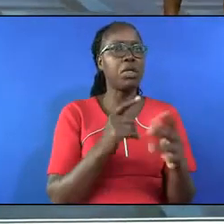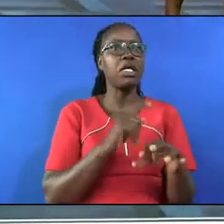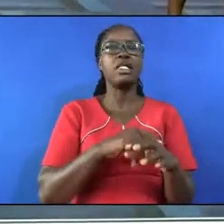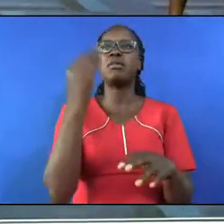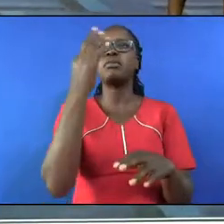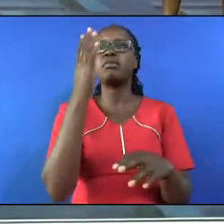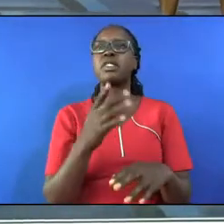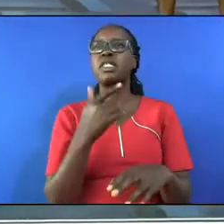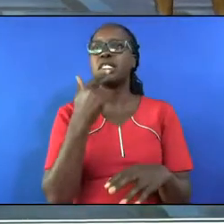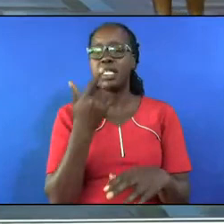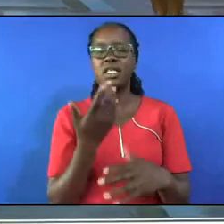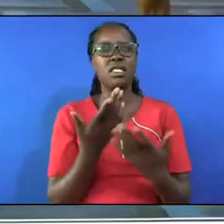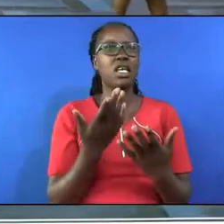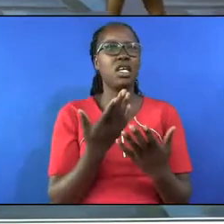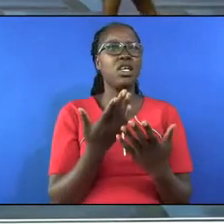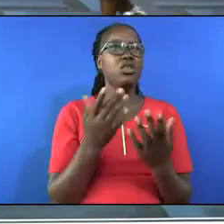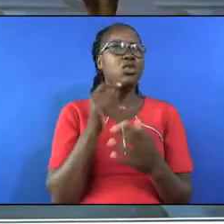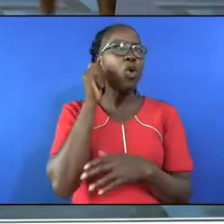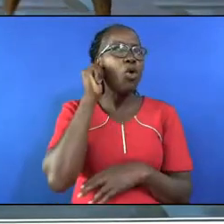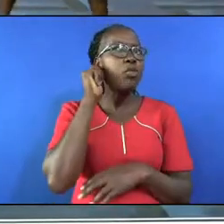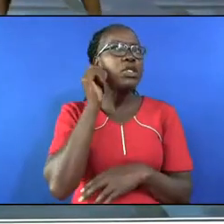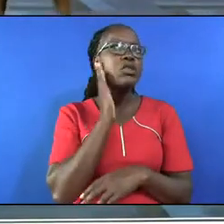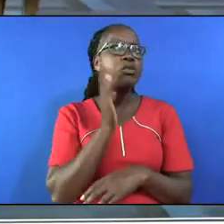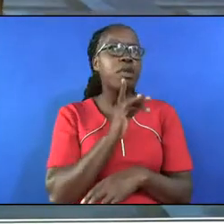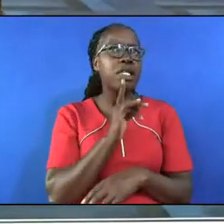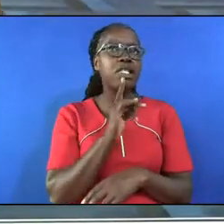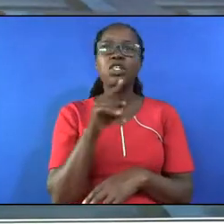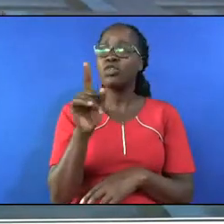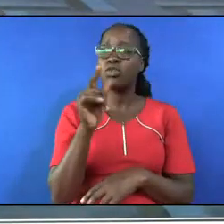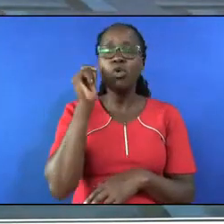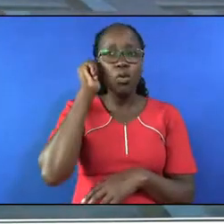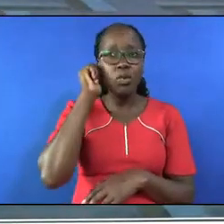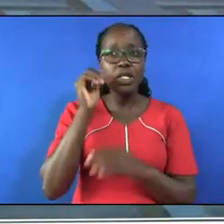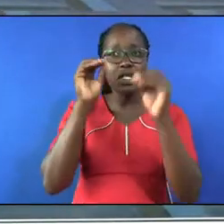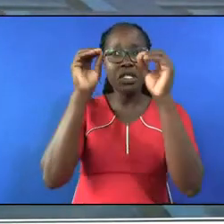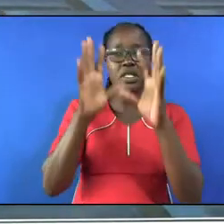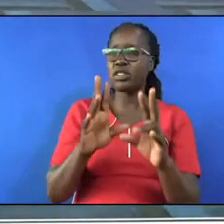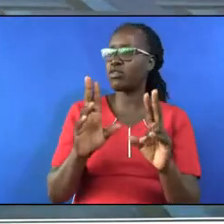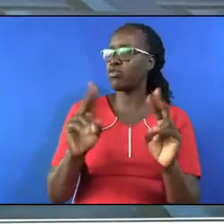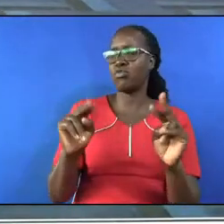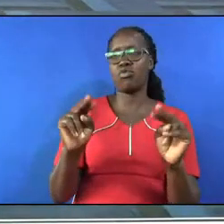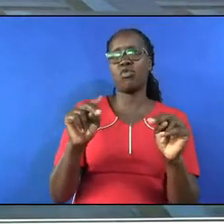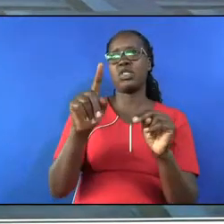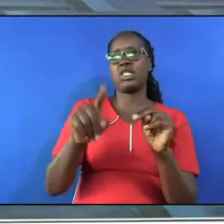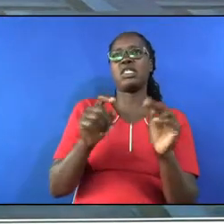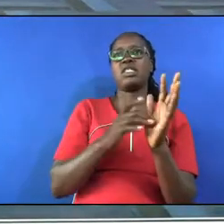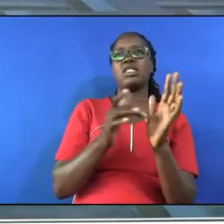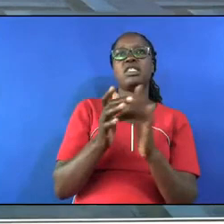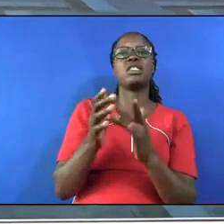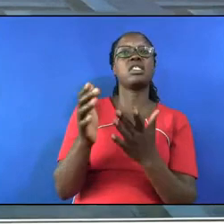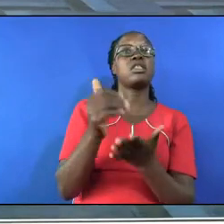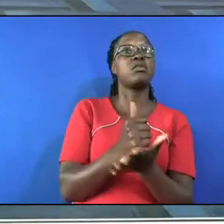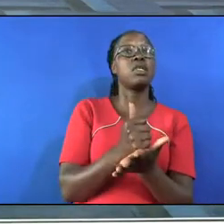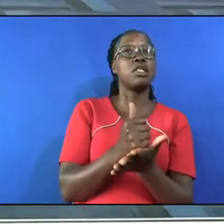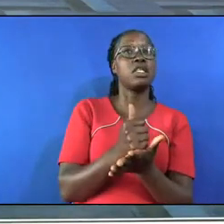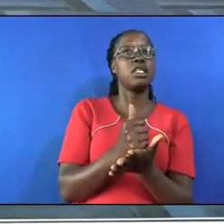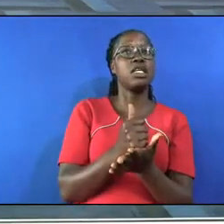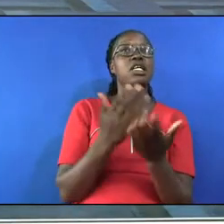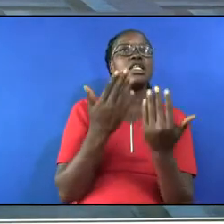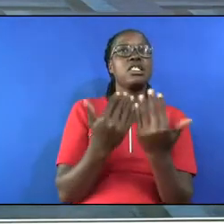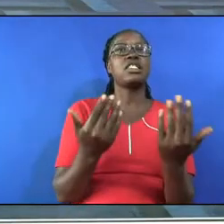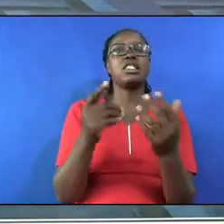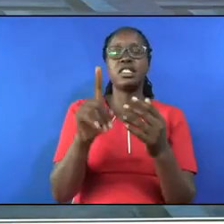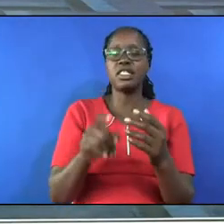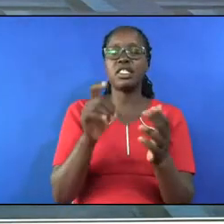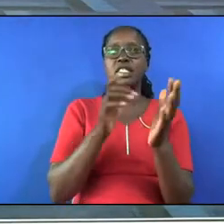preacher says, are you being obedient to your parents? Are you being obedient to your teachers? No, they need Jesus. Amen? Our